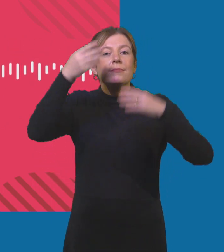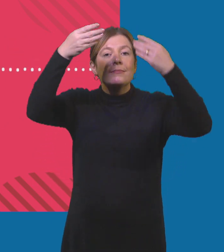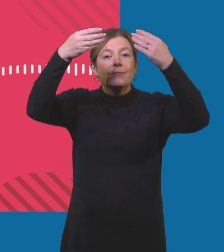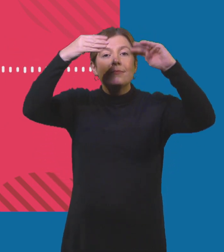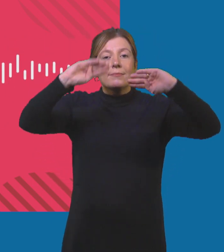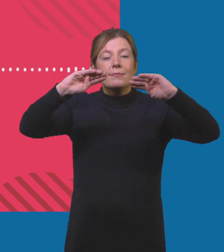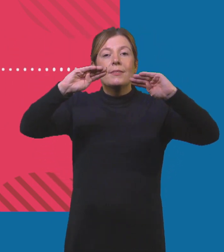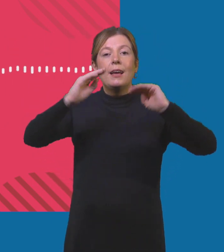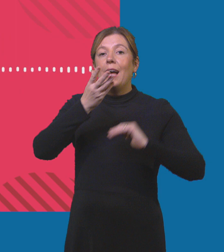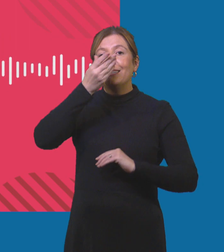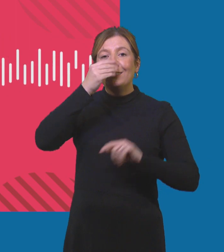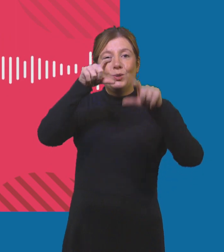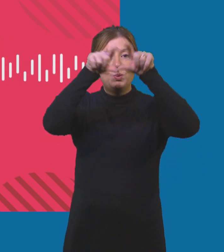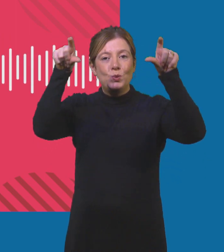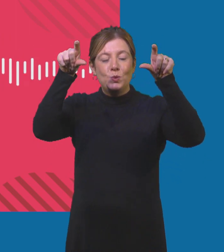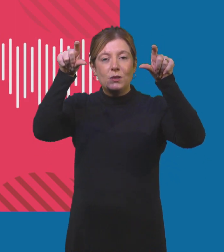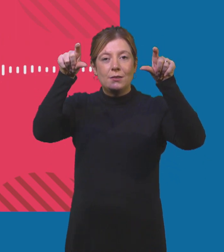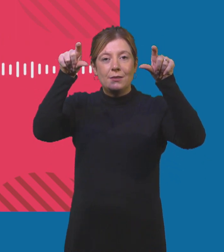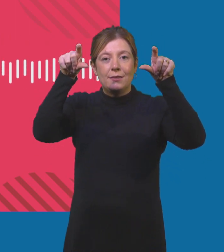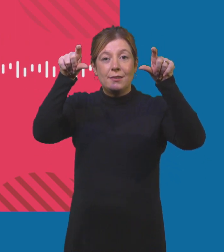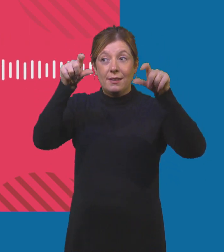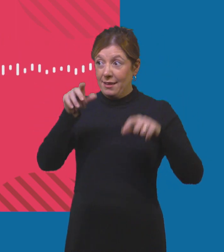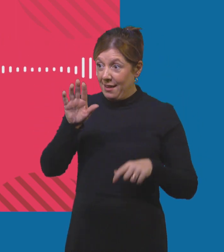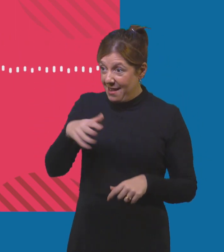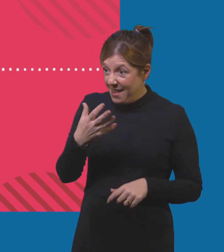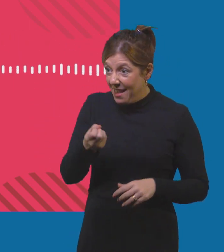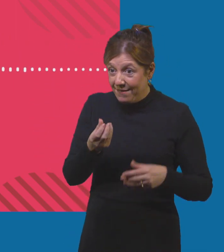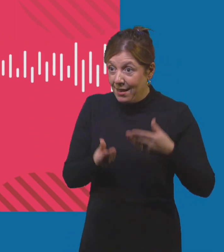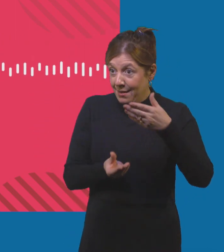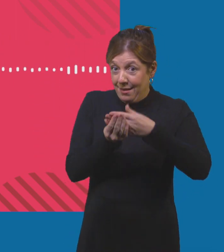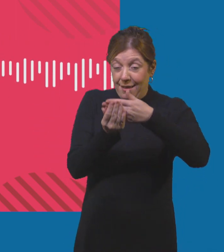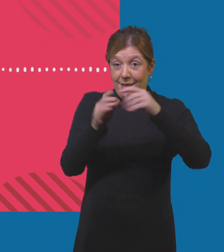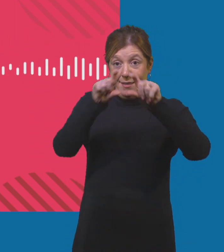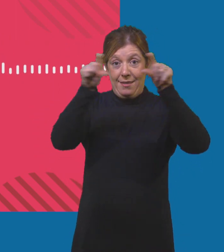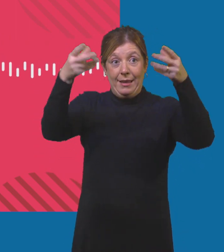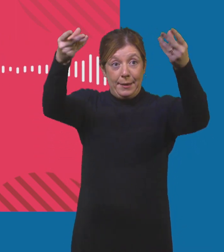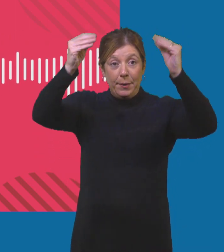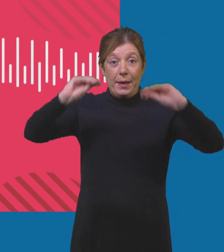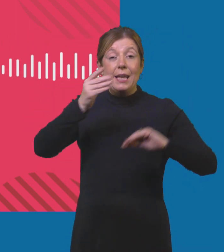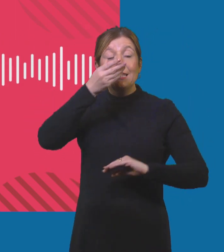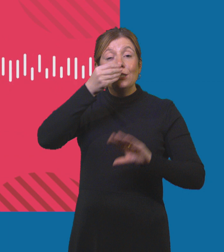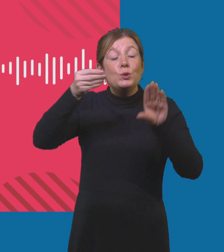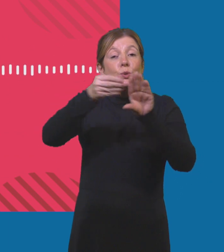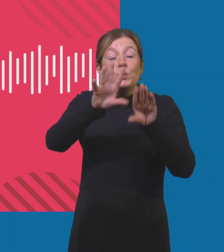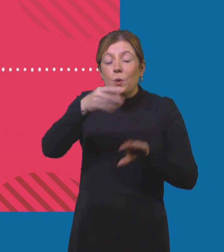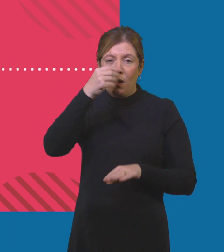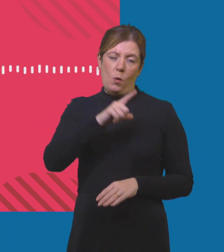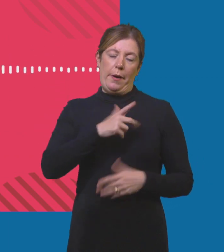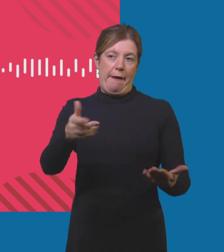visor tissue dispenser. So you could get a little thing that attaches to the sun visor and has tissues in it for you. Because